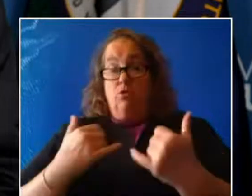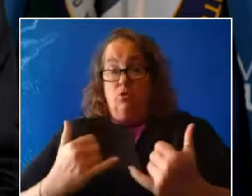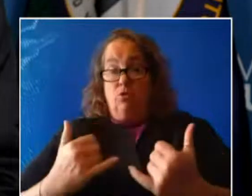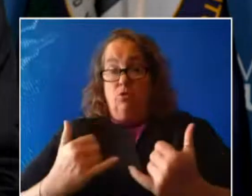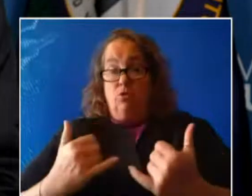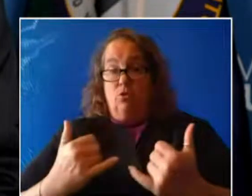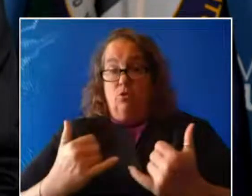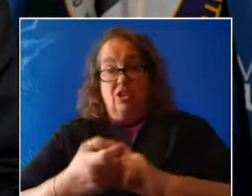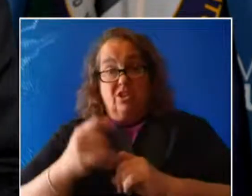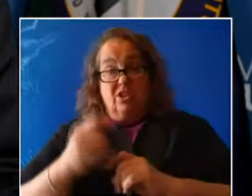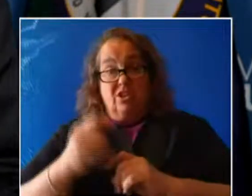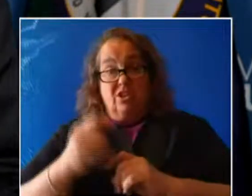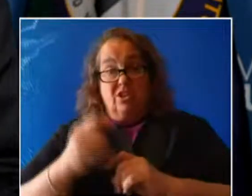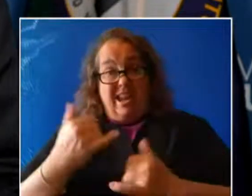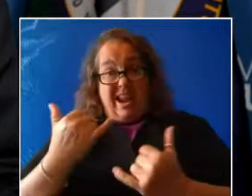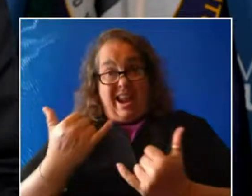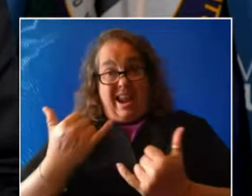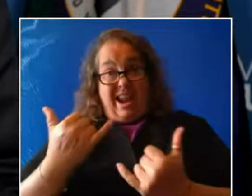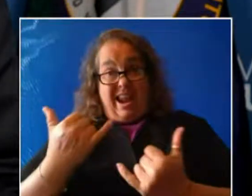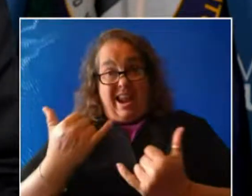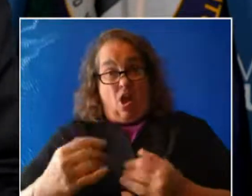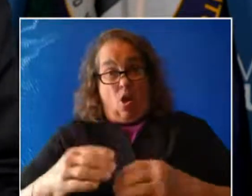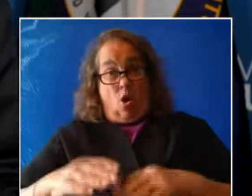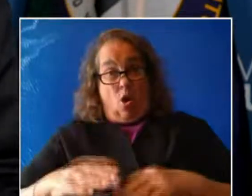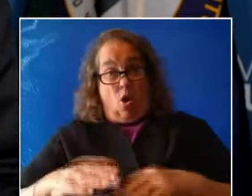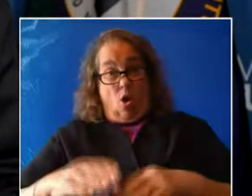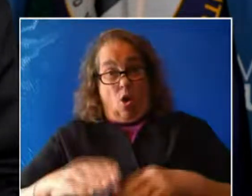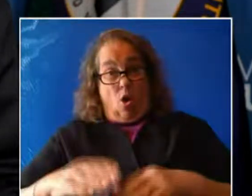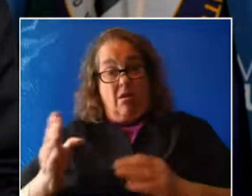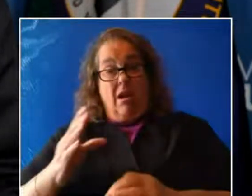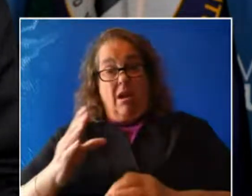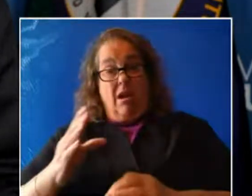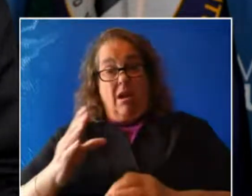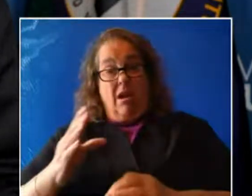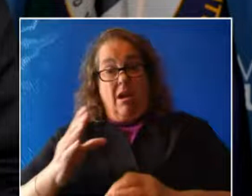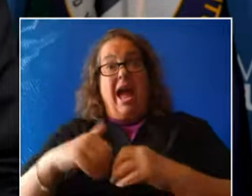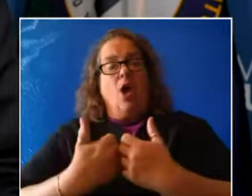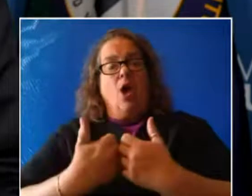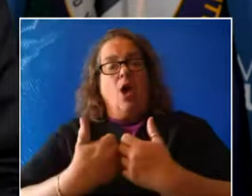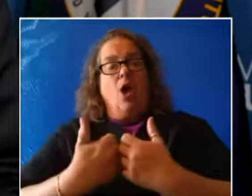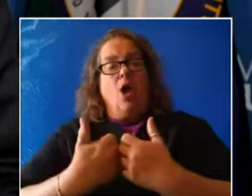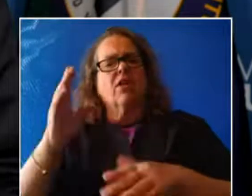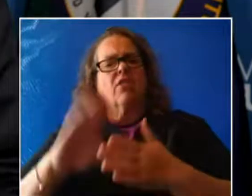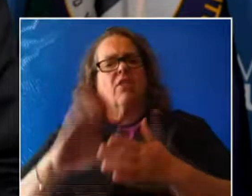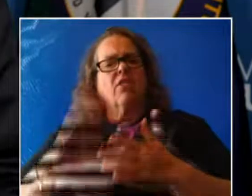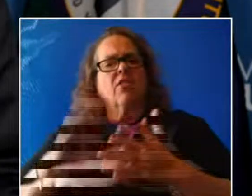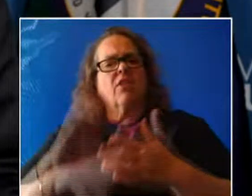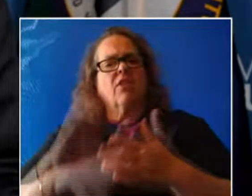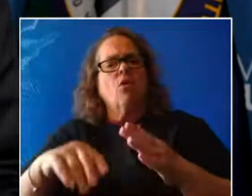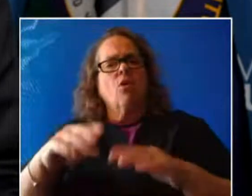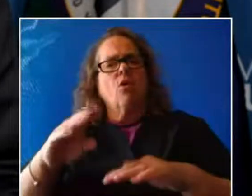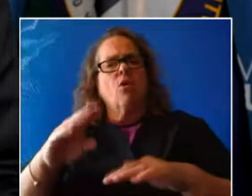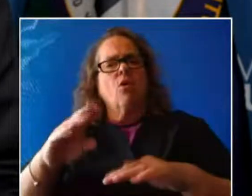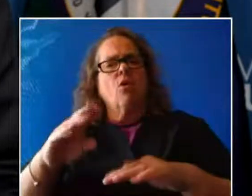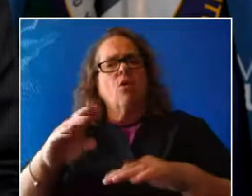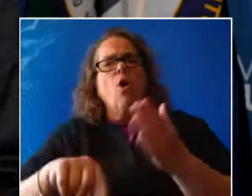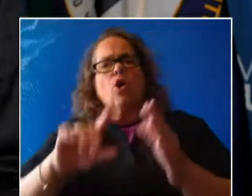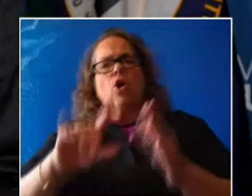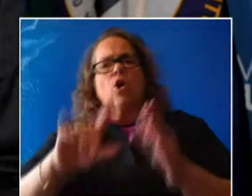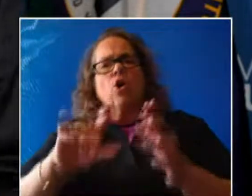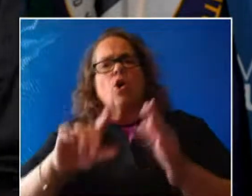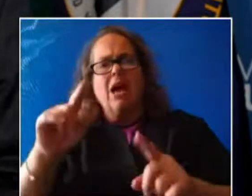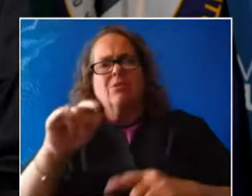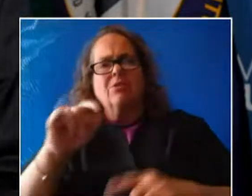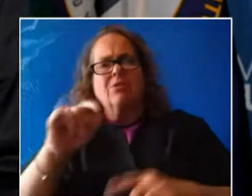immediately? And how do they differ from what you would announce if the state reached the 2.5 million vaccination